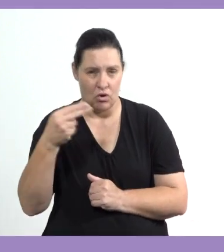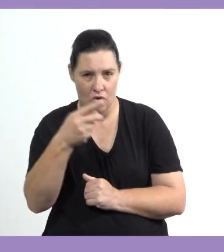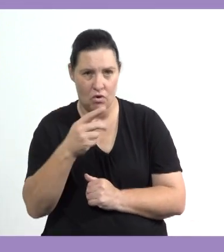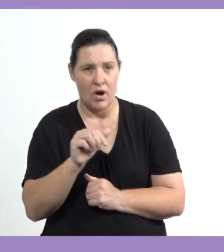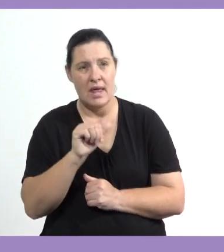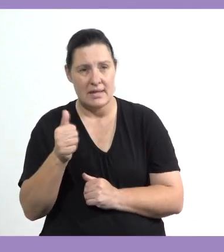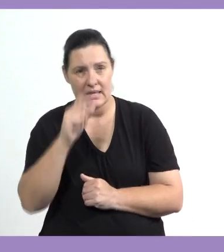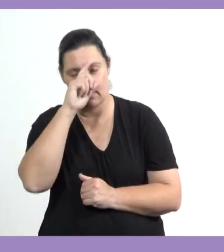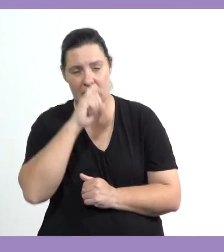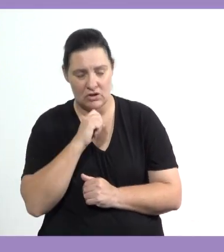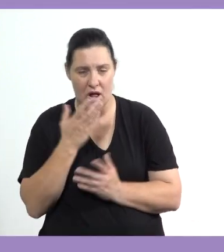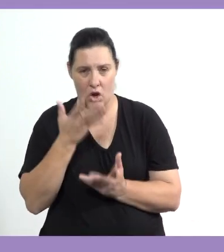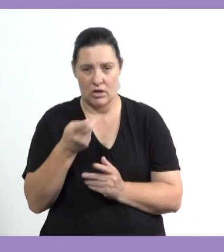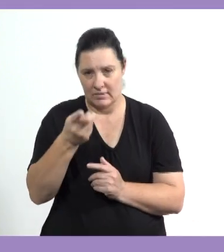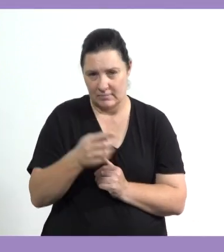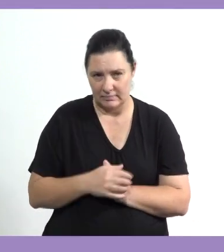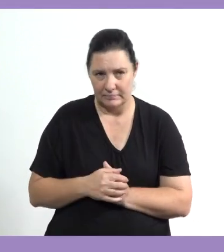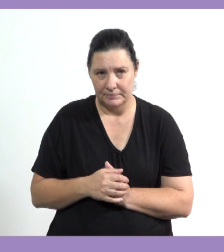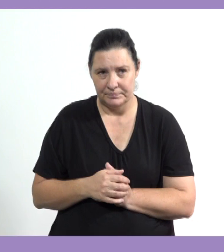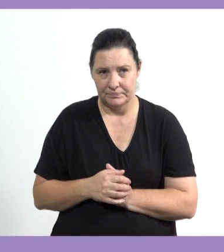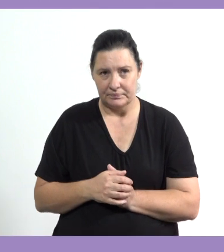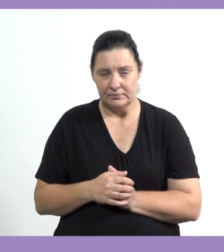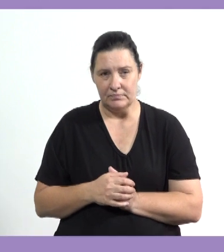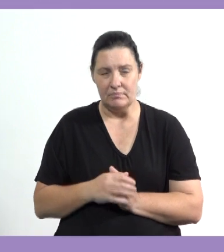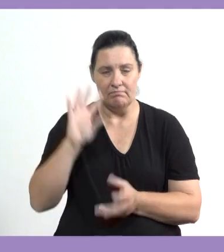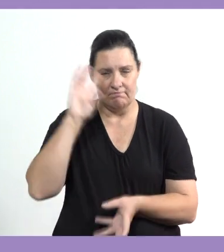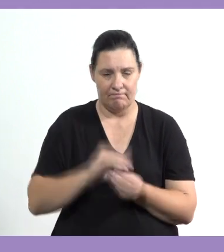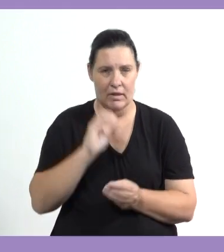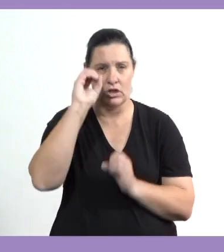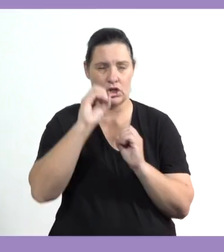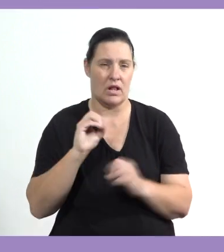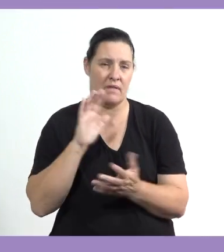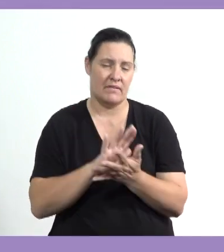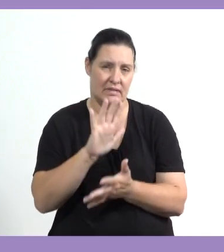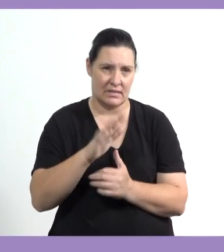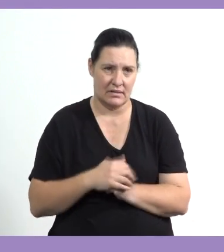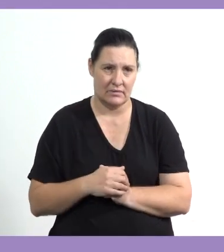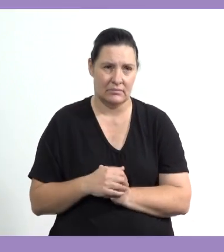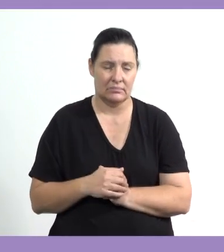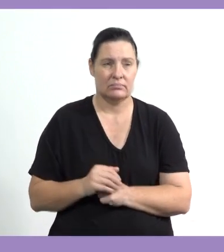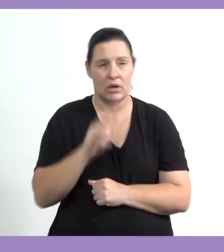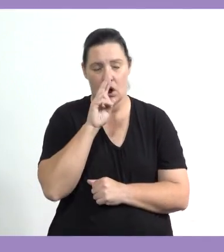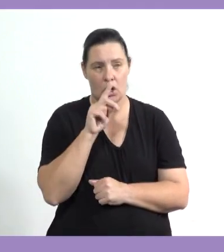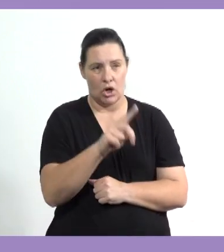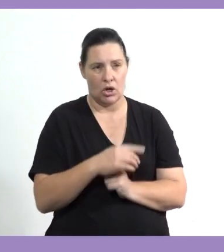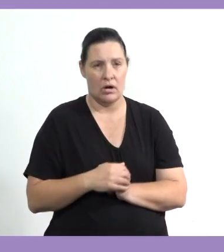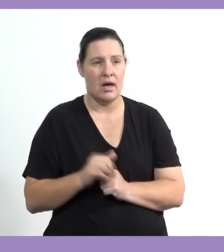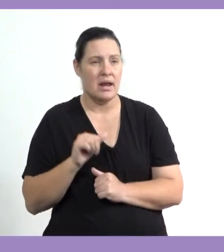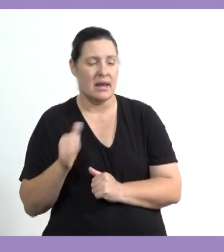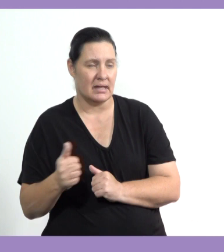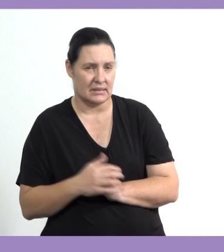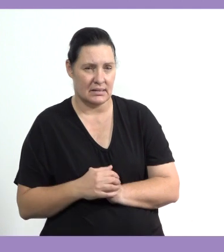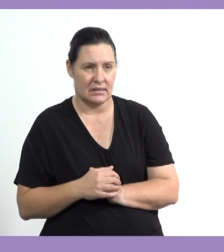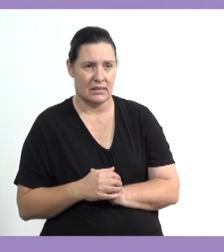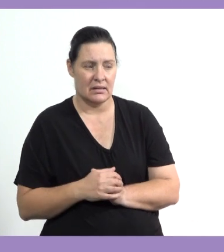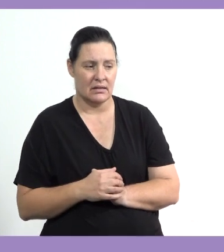drawing, the next picture would look something like that with 15 circles. Let's look at the next